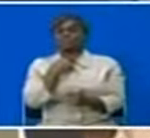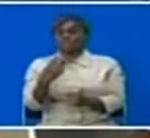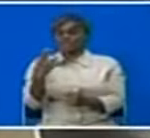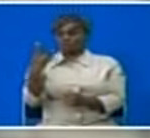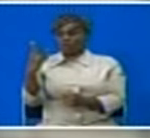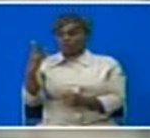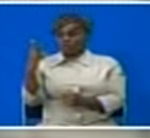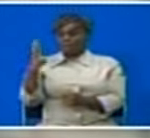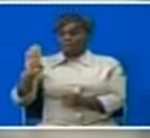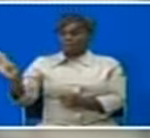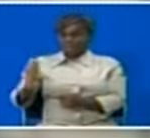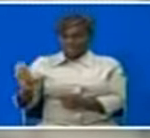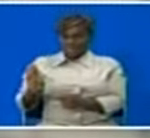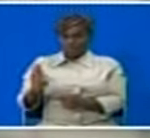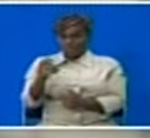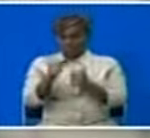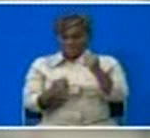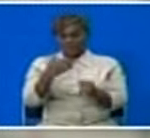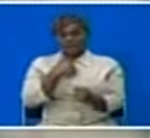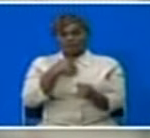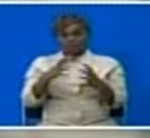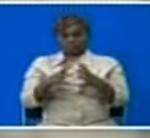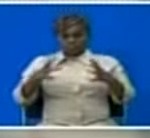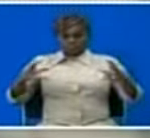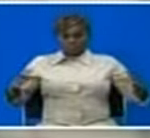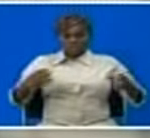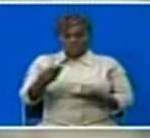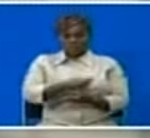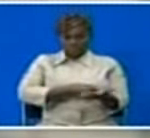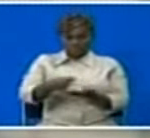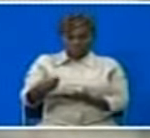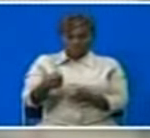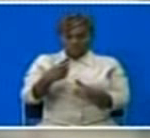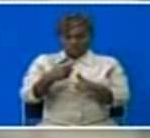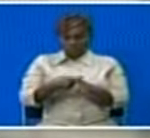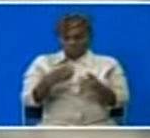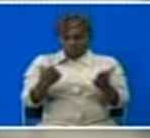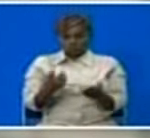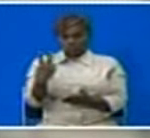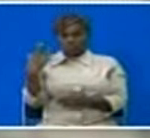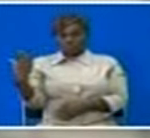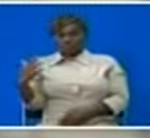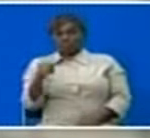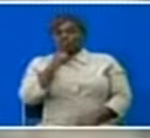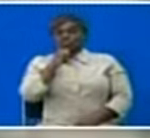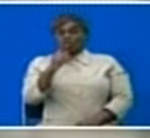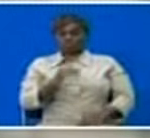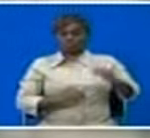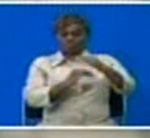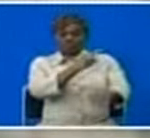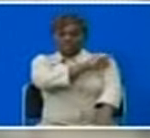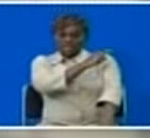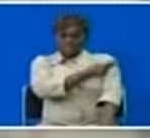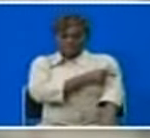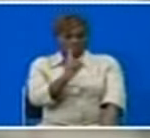stocks of long-life milk product as increased supplies for them convert to commodities. It's not limited to Nigeria, it's really